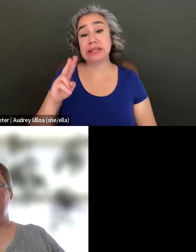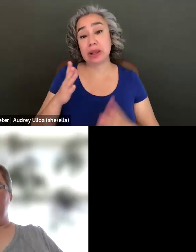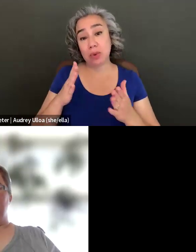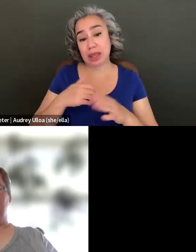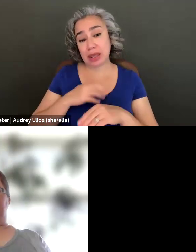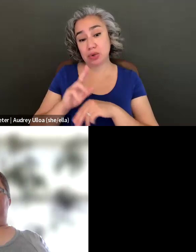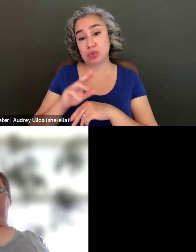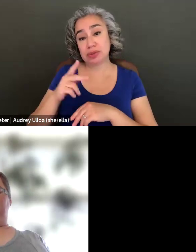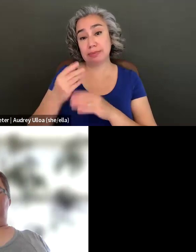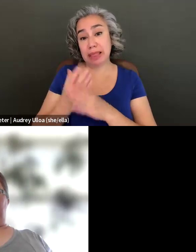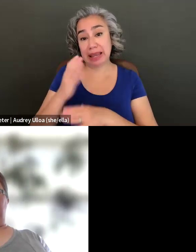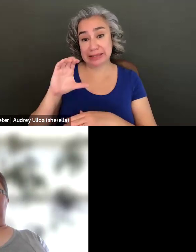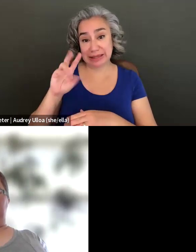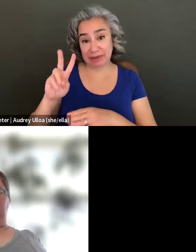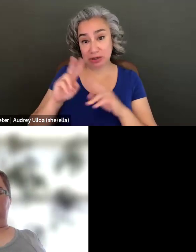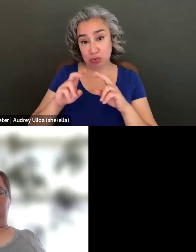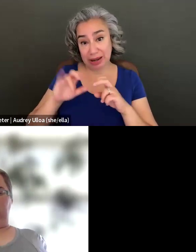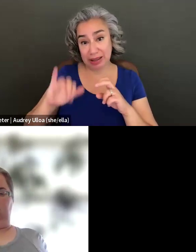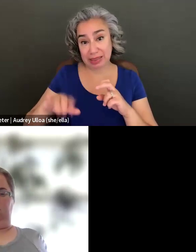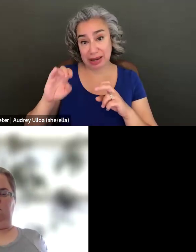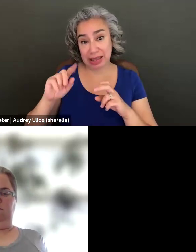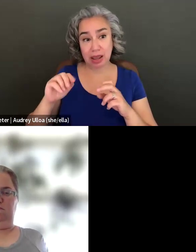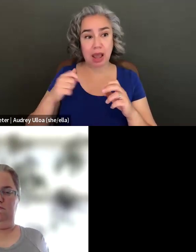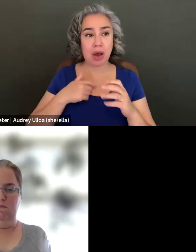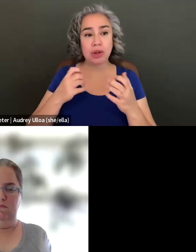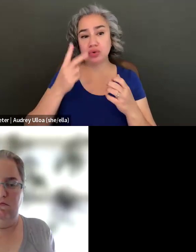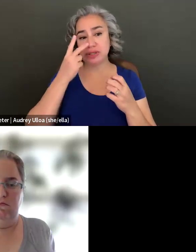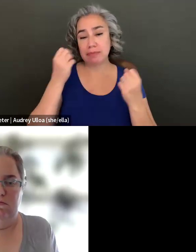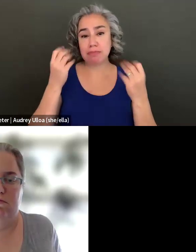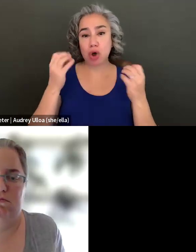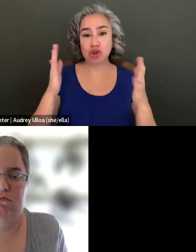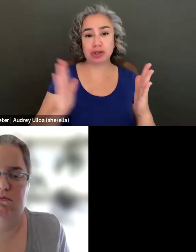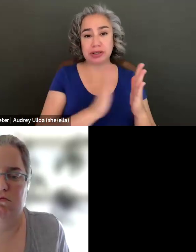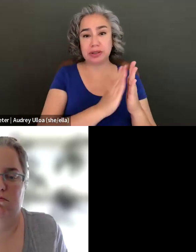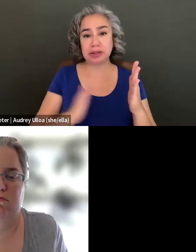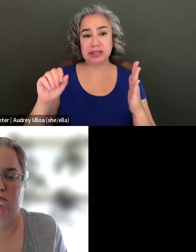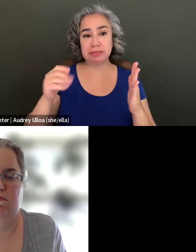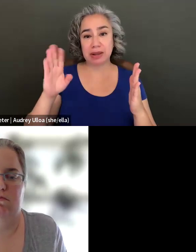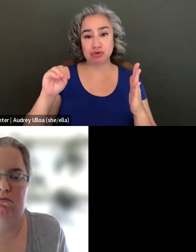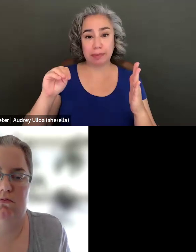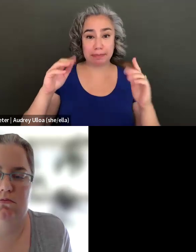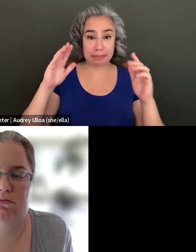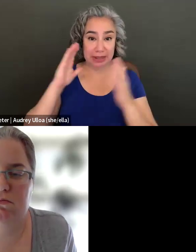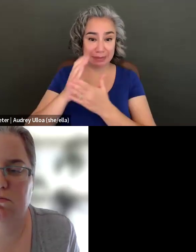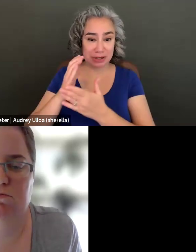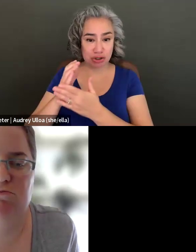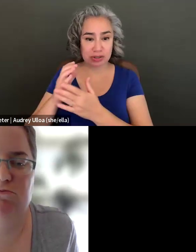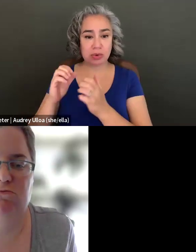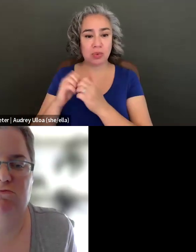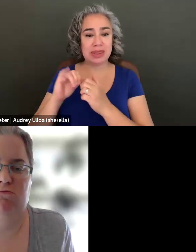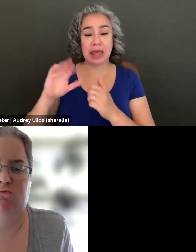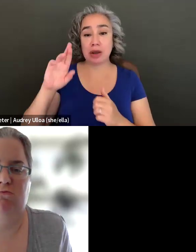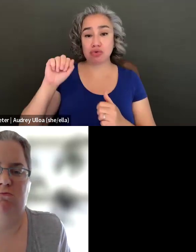CV to analyze my data was to look at multispectral images. Multispectral images taken with the crop reporter at the Danforth